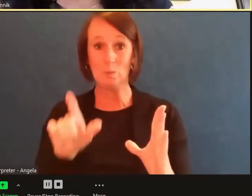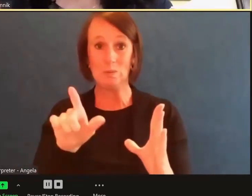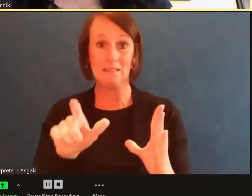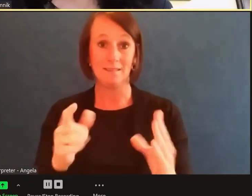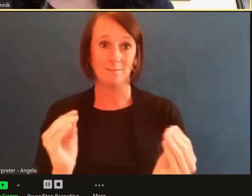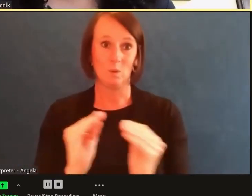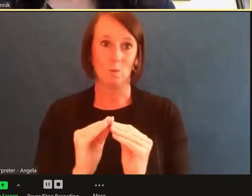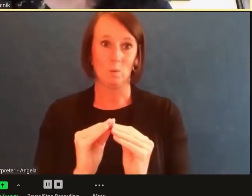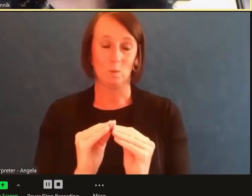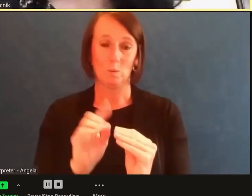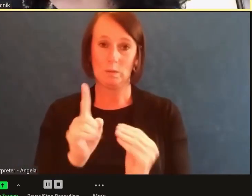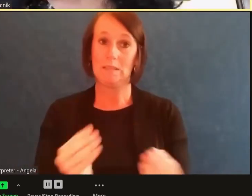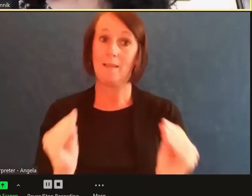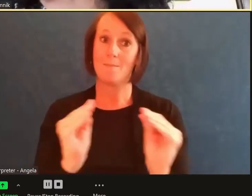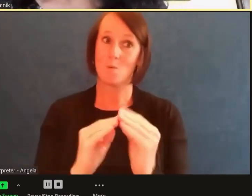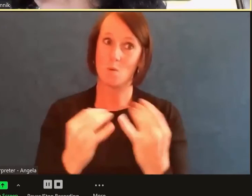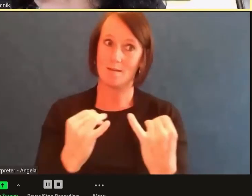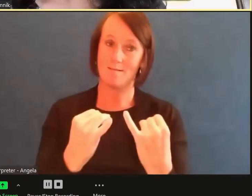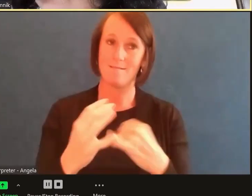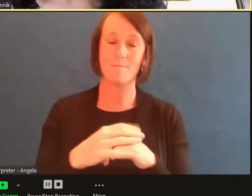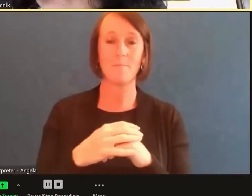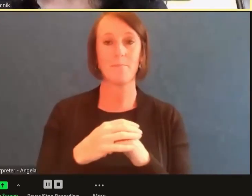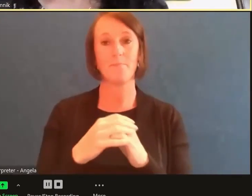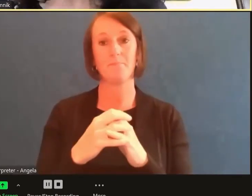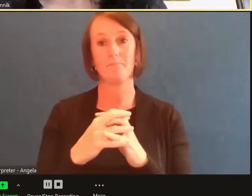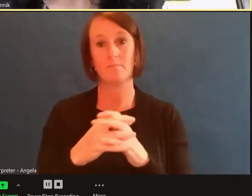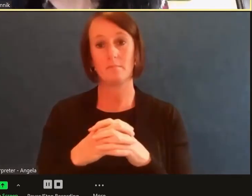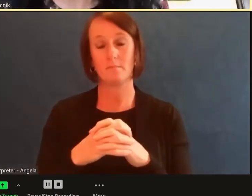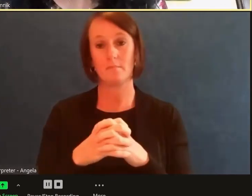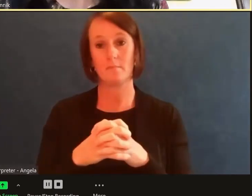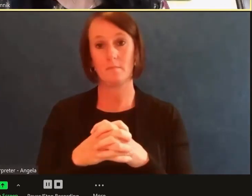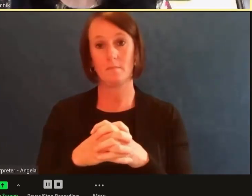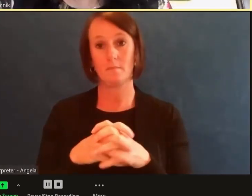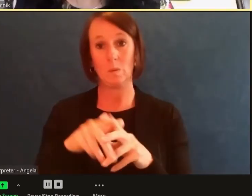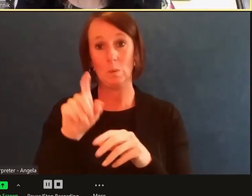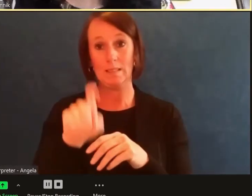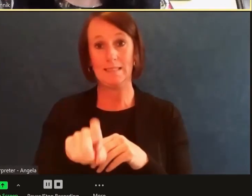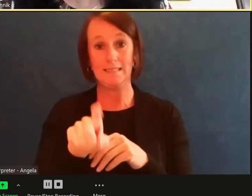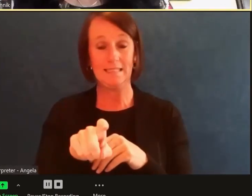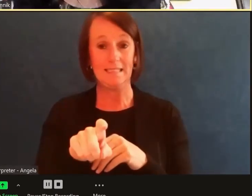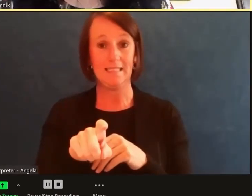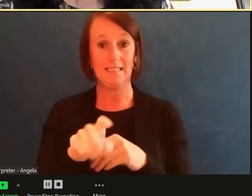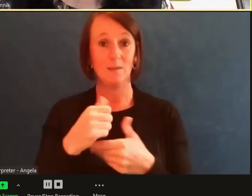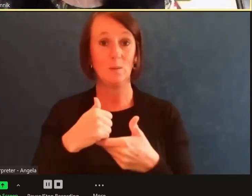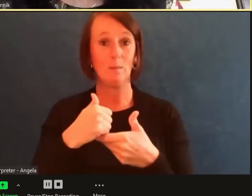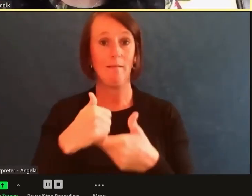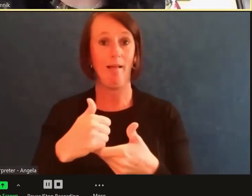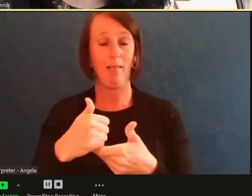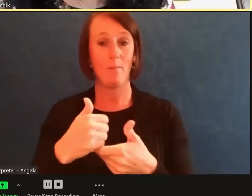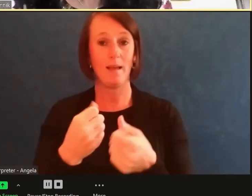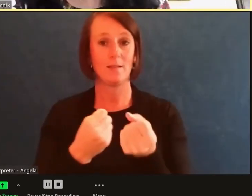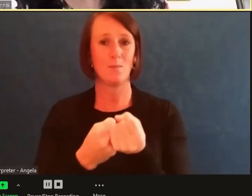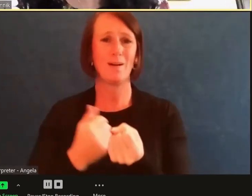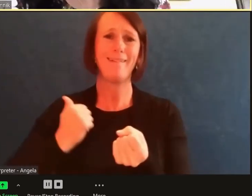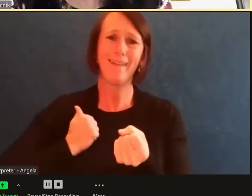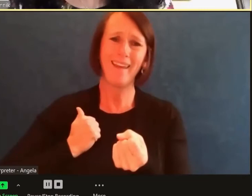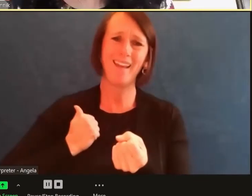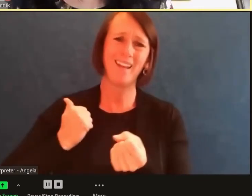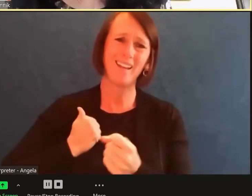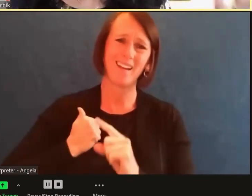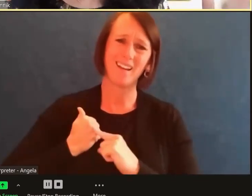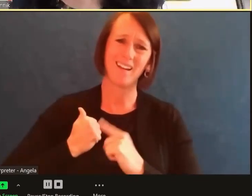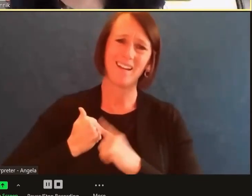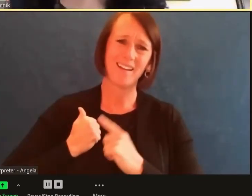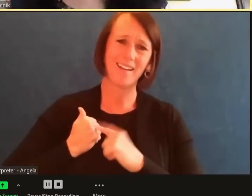We need them more than ever, and we need to help our Canadians. We need Canada. I think you said